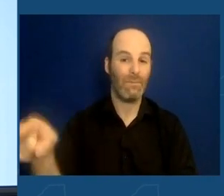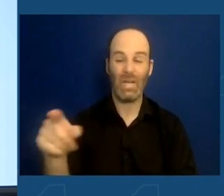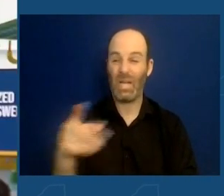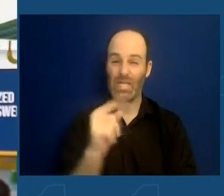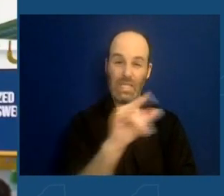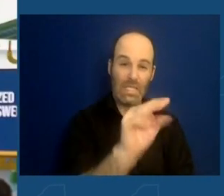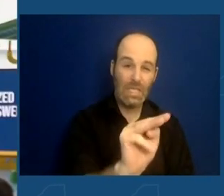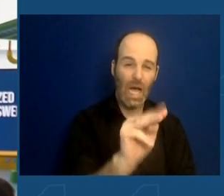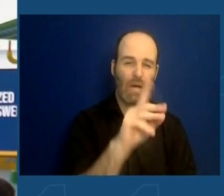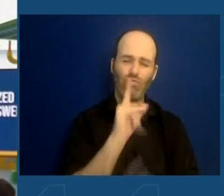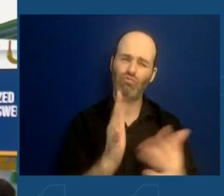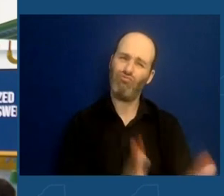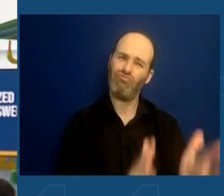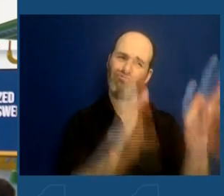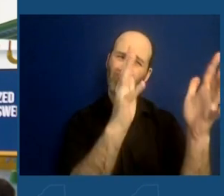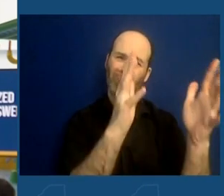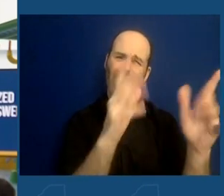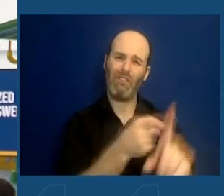applause.